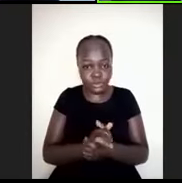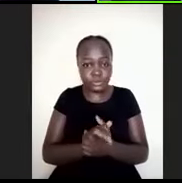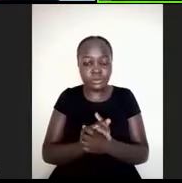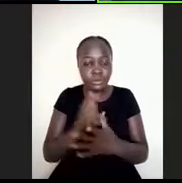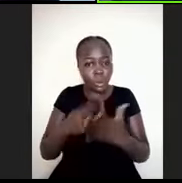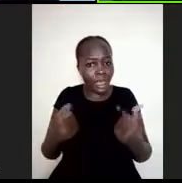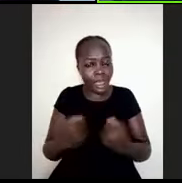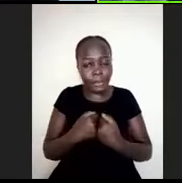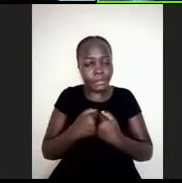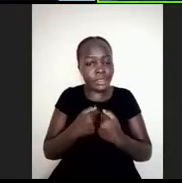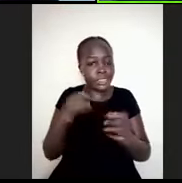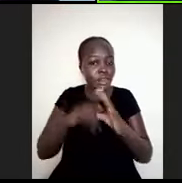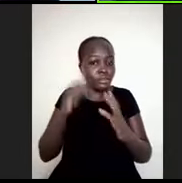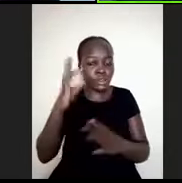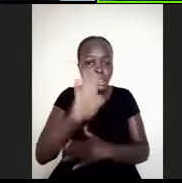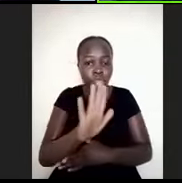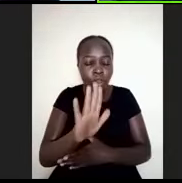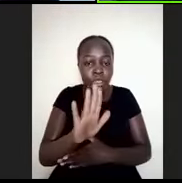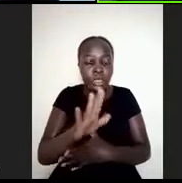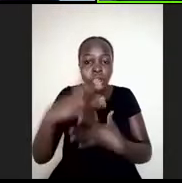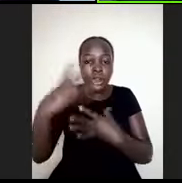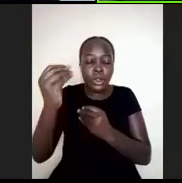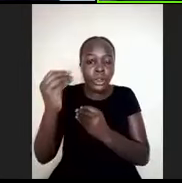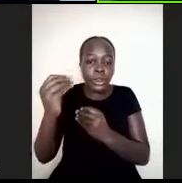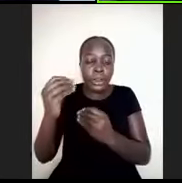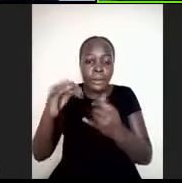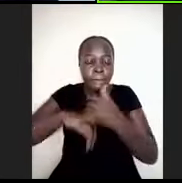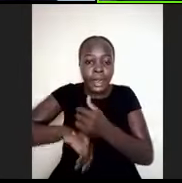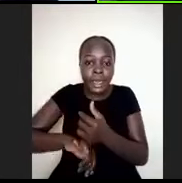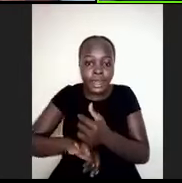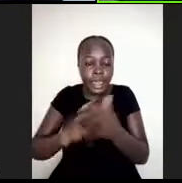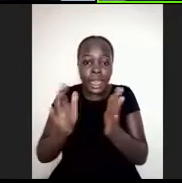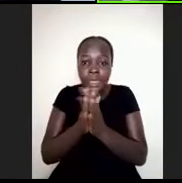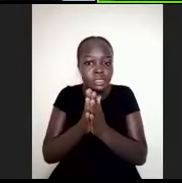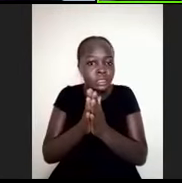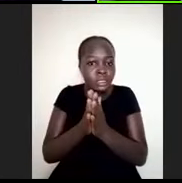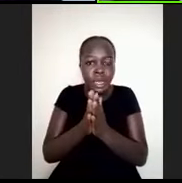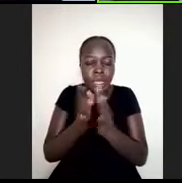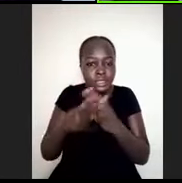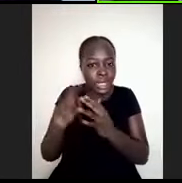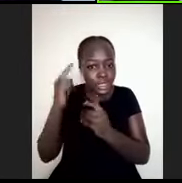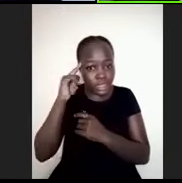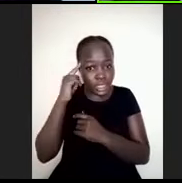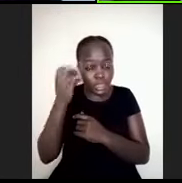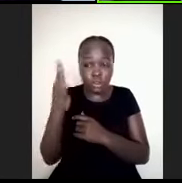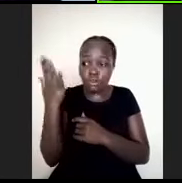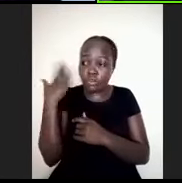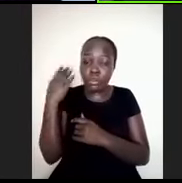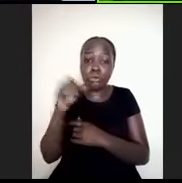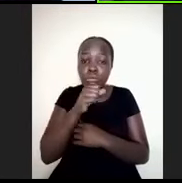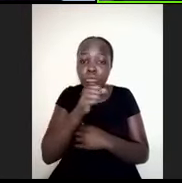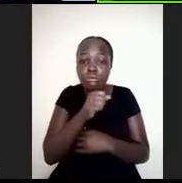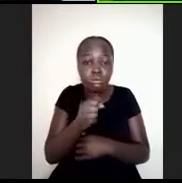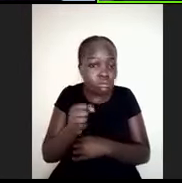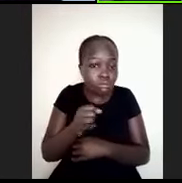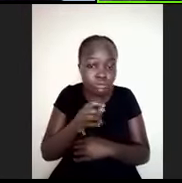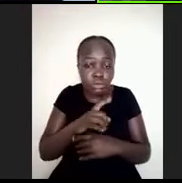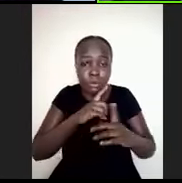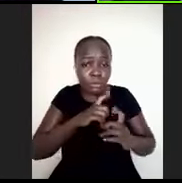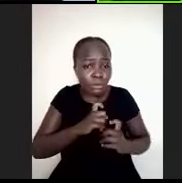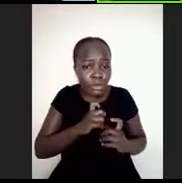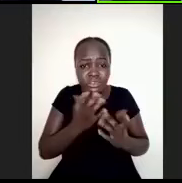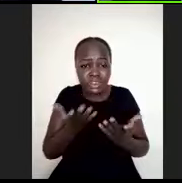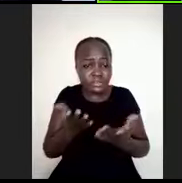in your future? You go and get married and you start thinking of your old boyfriends. They